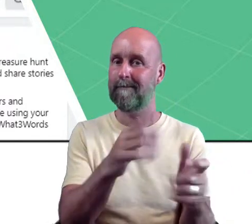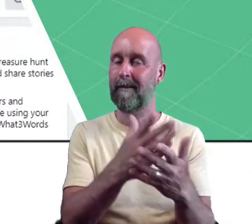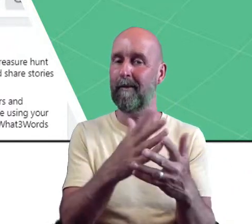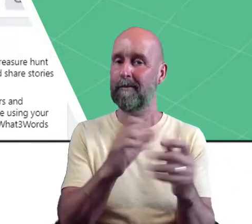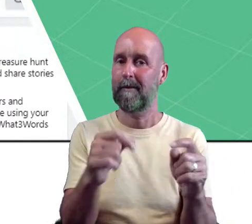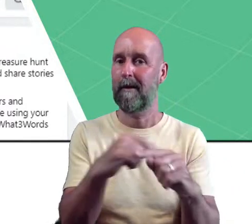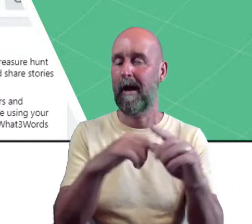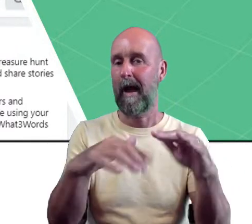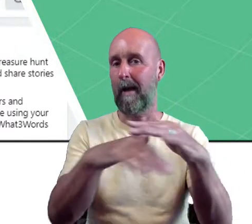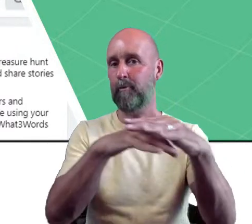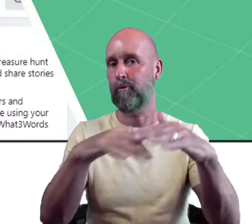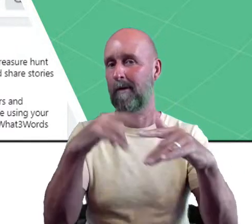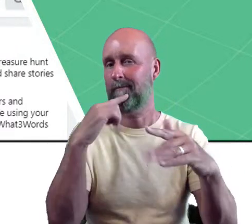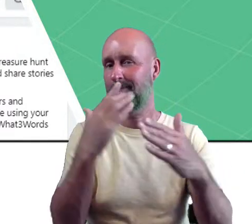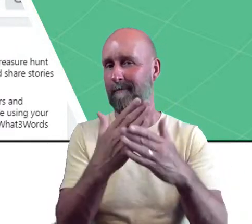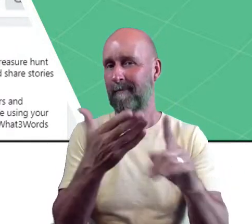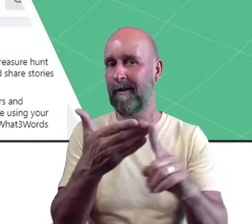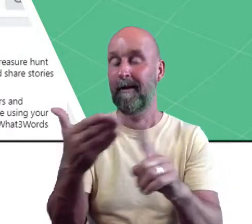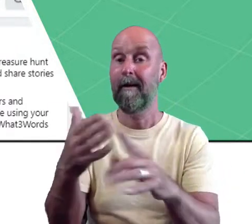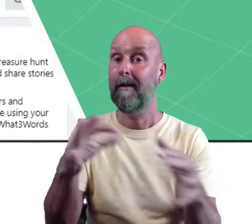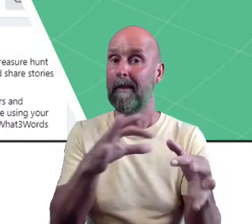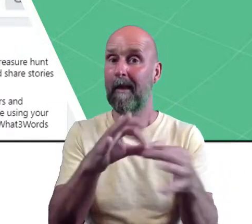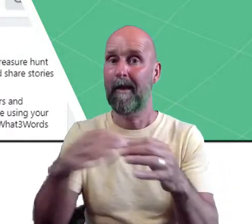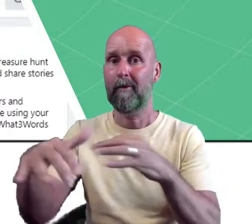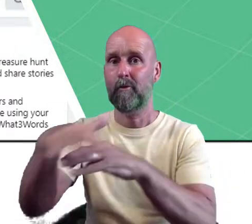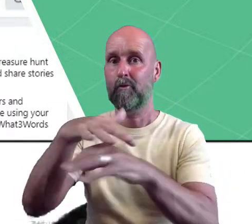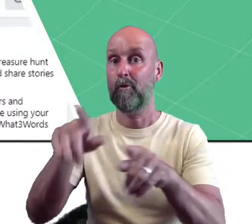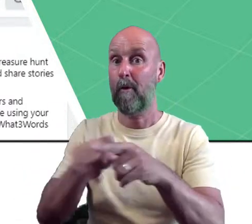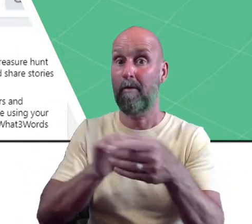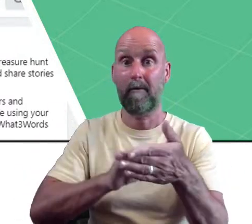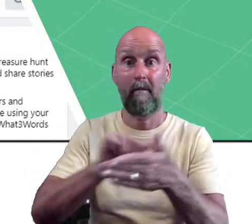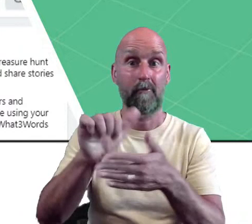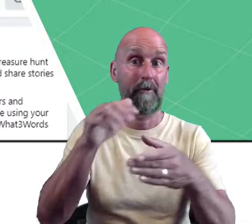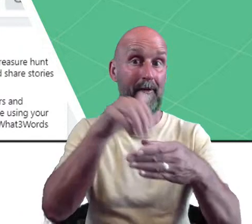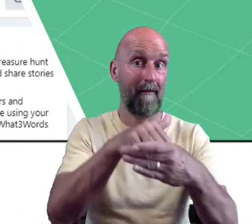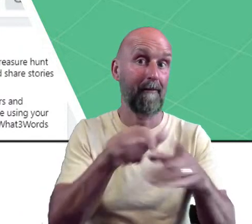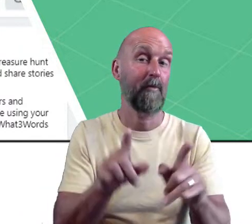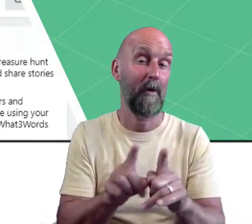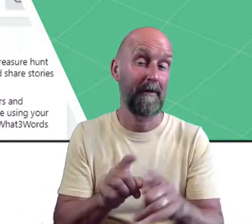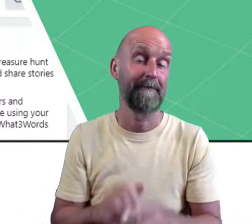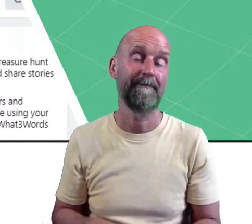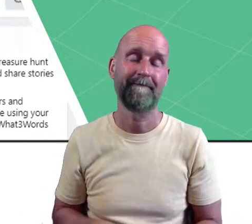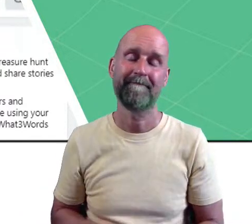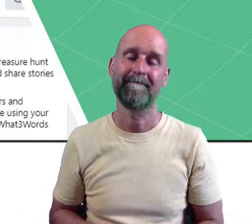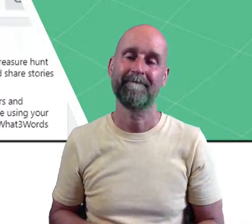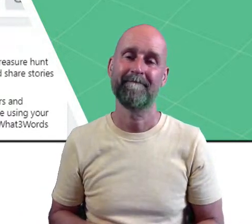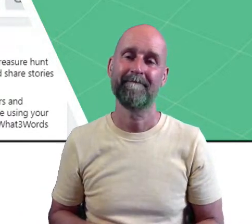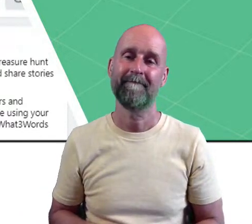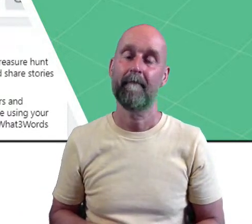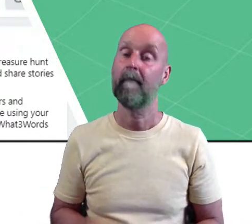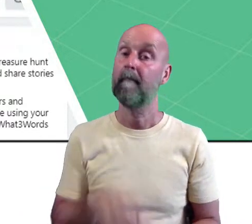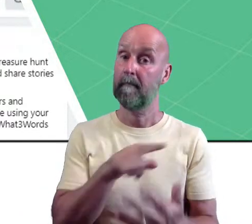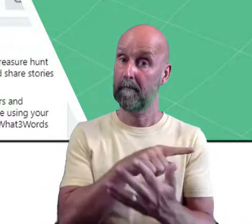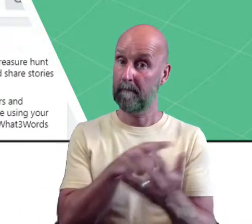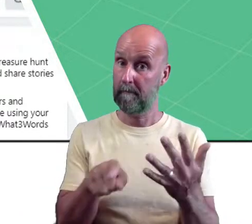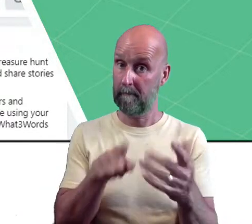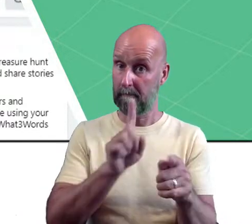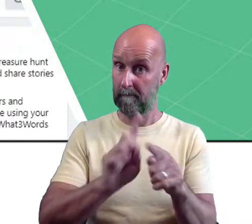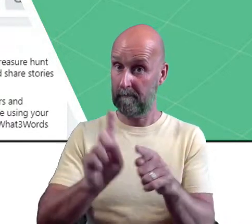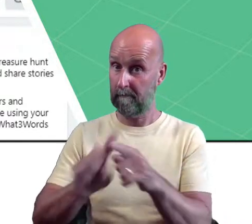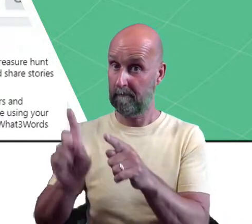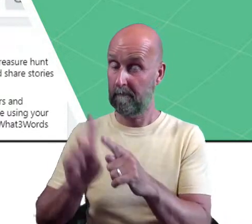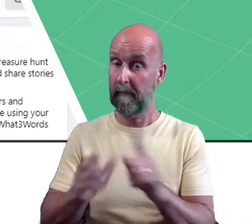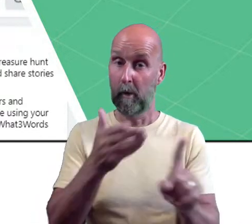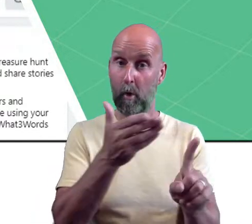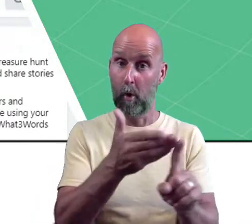they are tied into these wider social and cultural processes too. But as well as abstracting with different methods of locating, you can